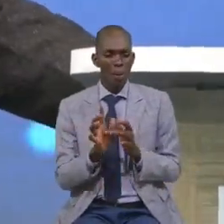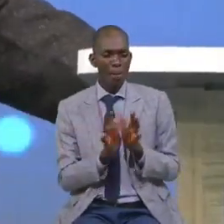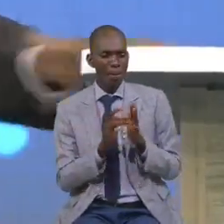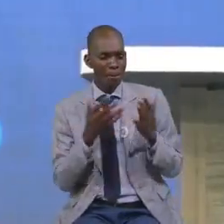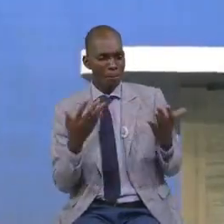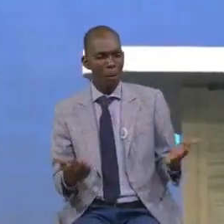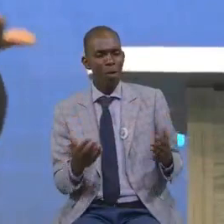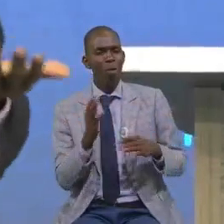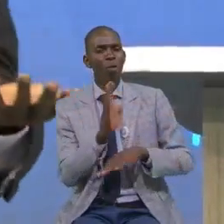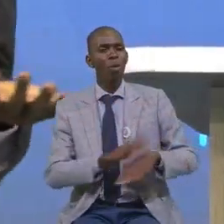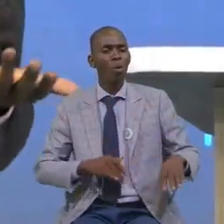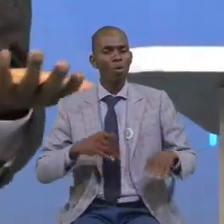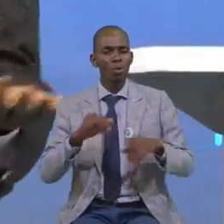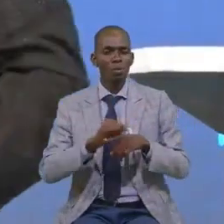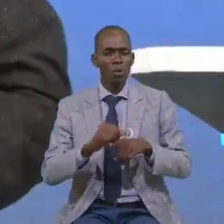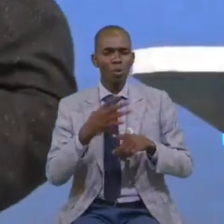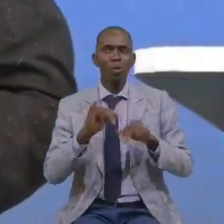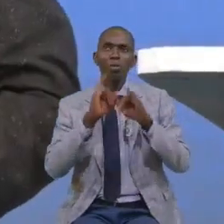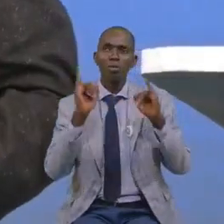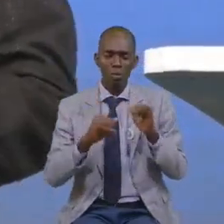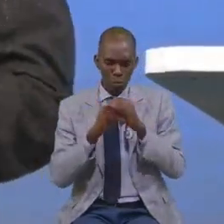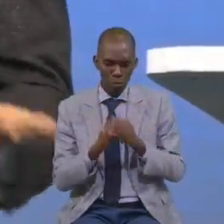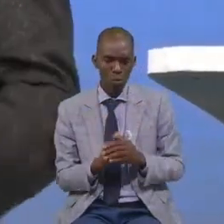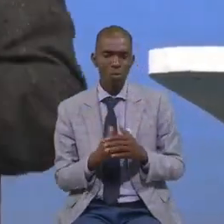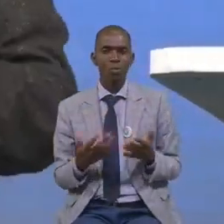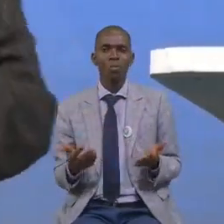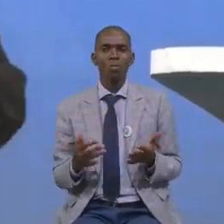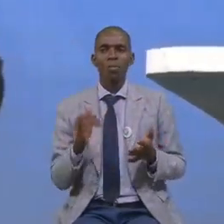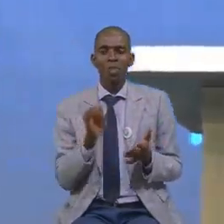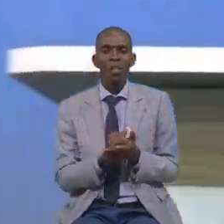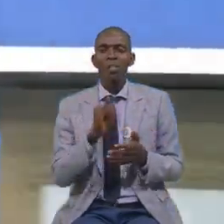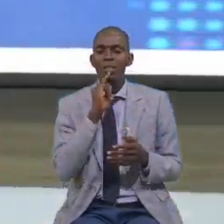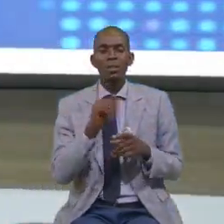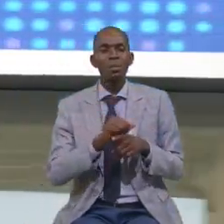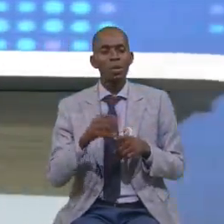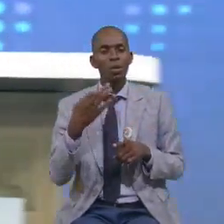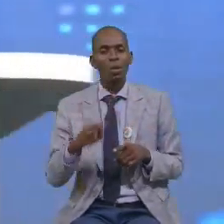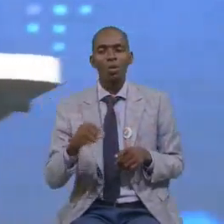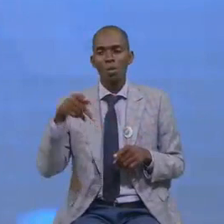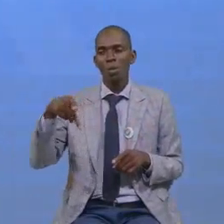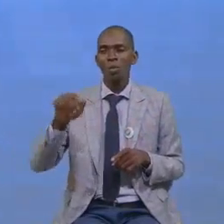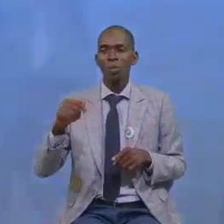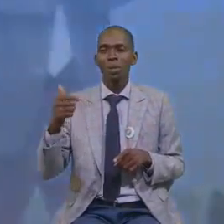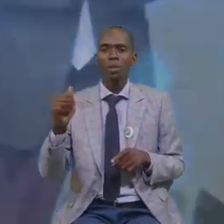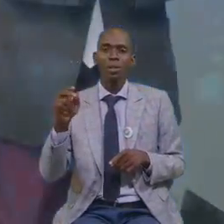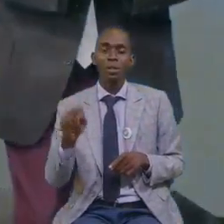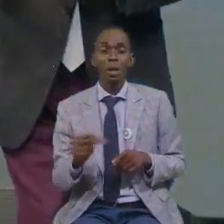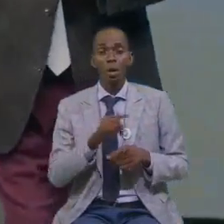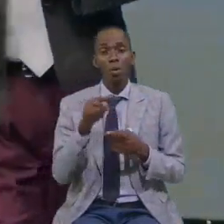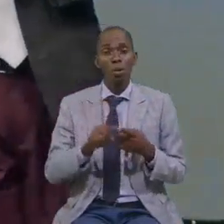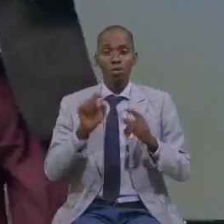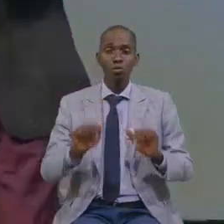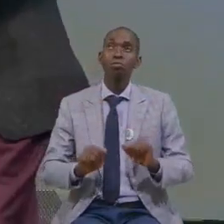calls idolatry. That's heathenism. That's paganism. And when you give your heart to the